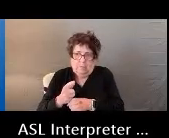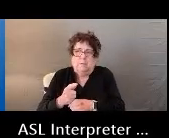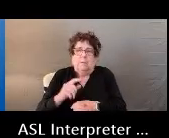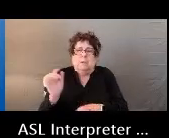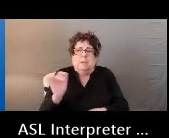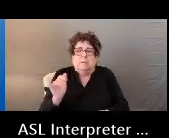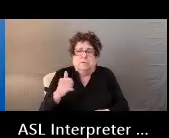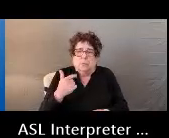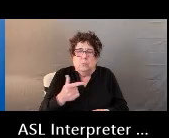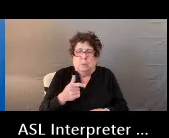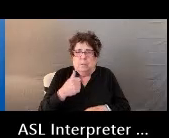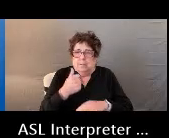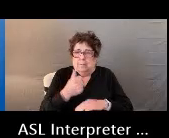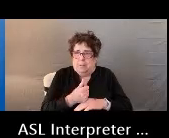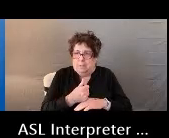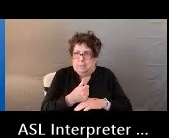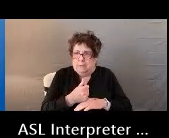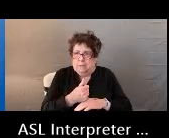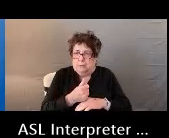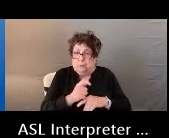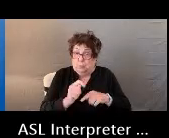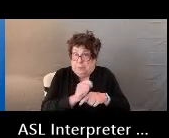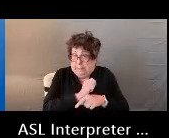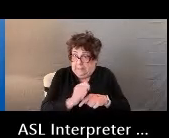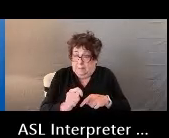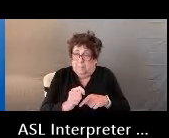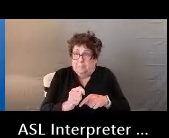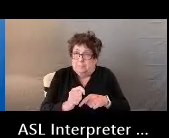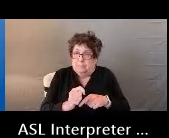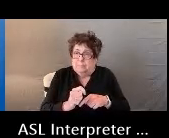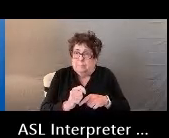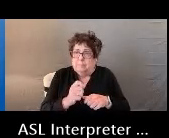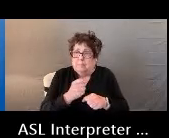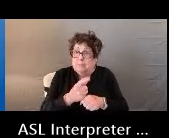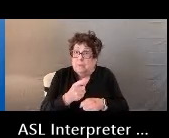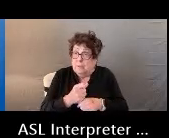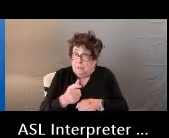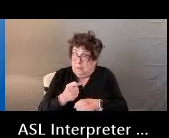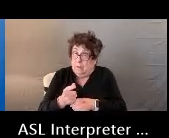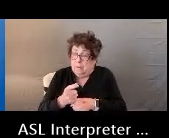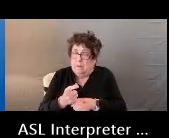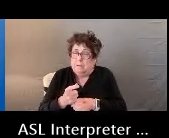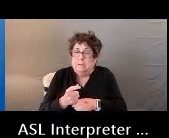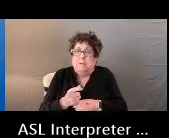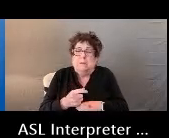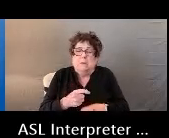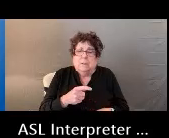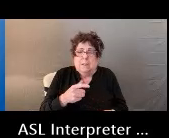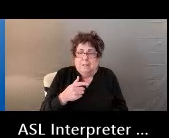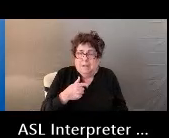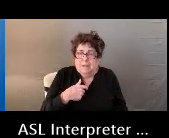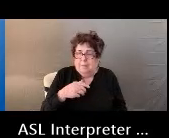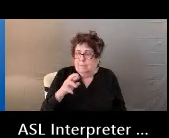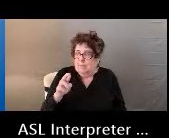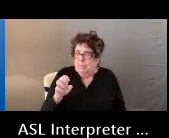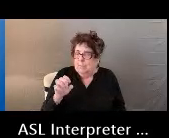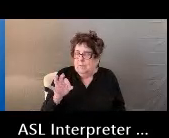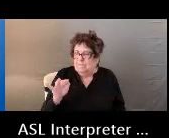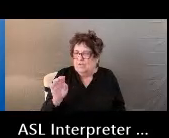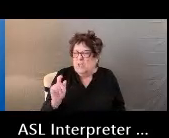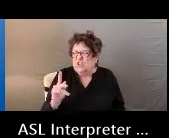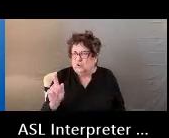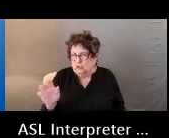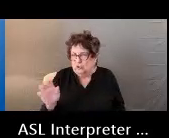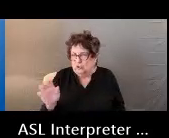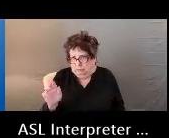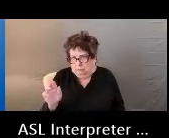implement training on a yearly basis and refreshers trainings. So, and we also